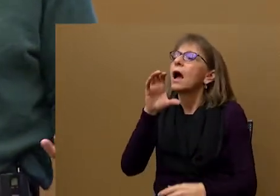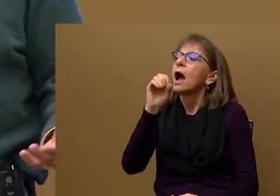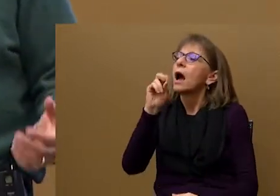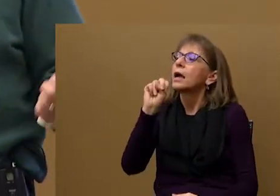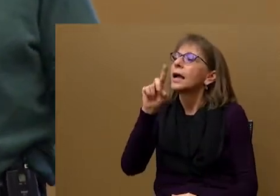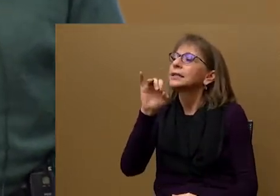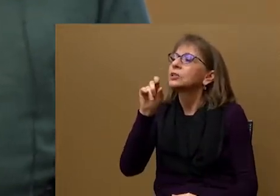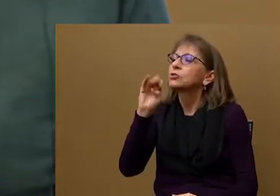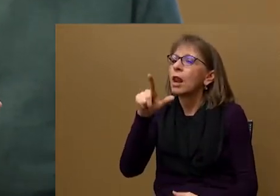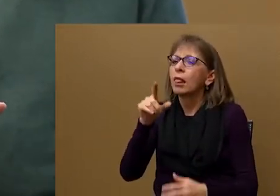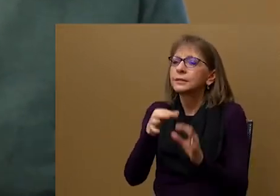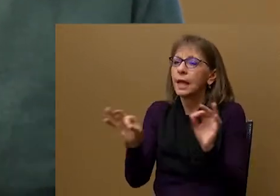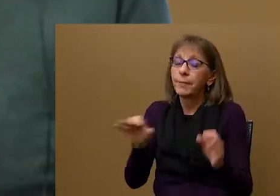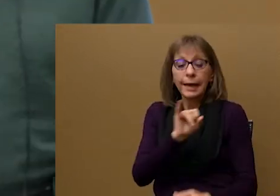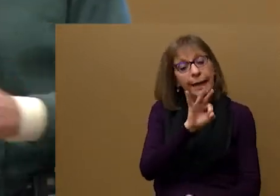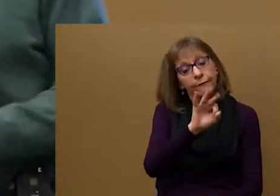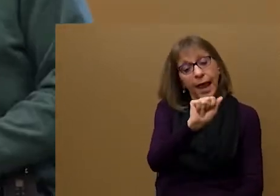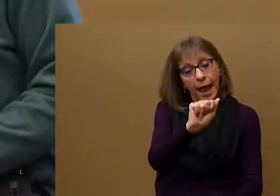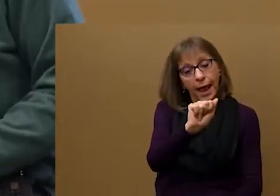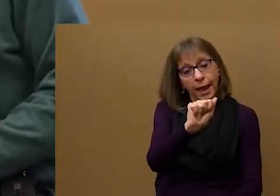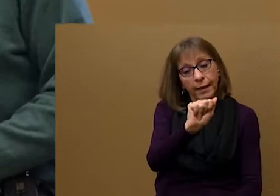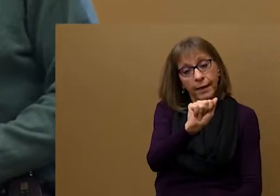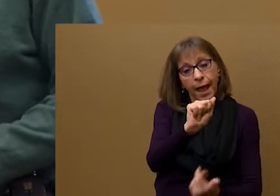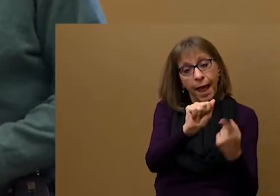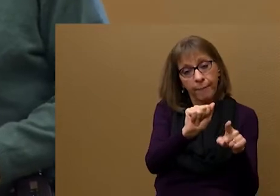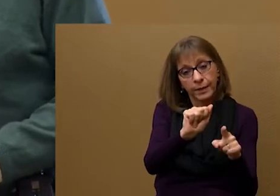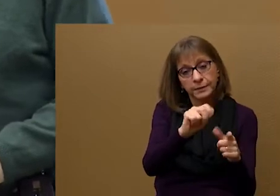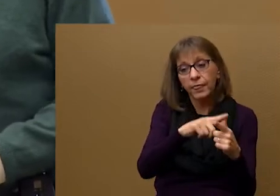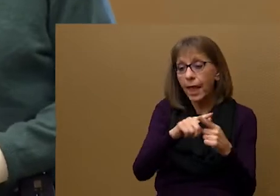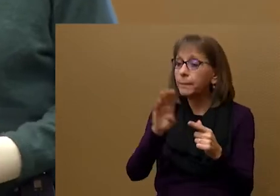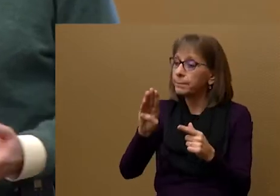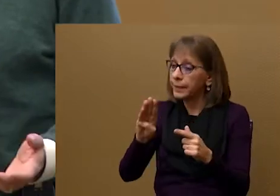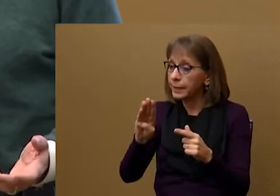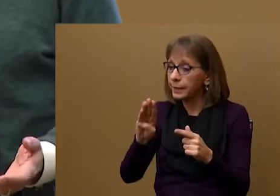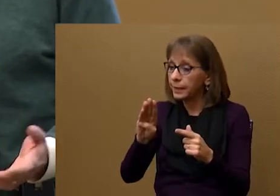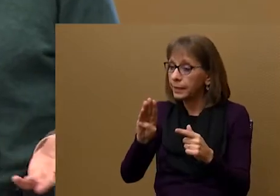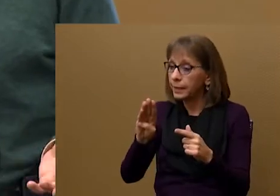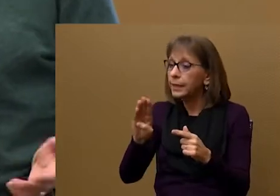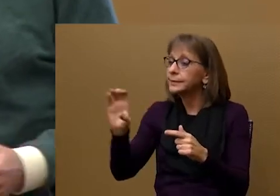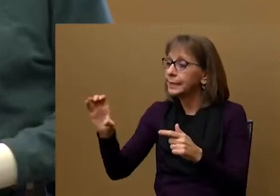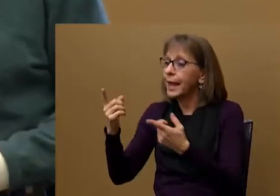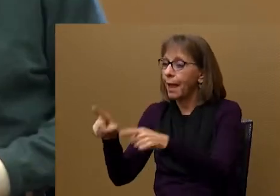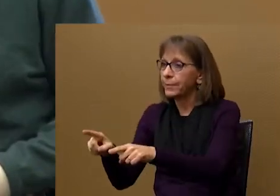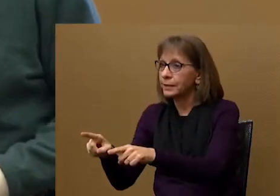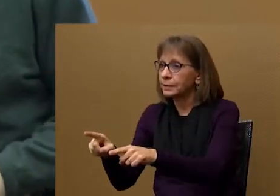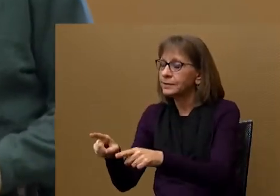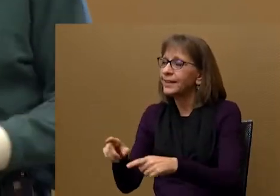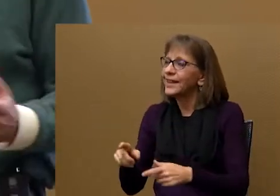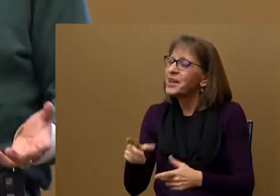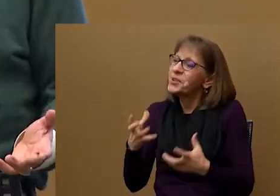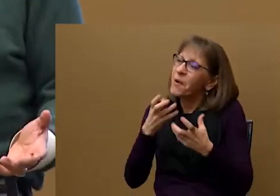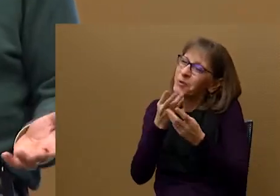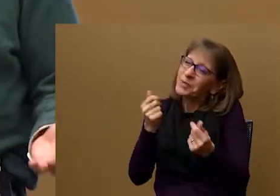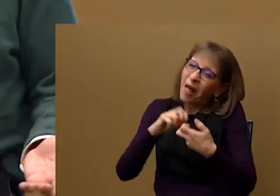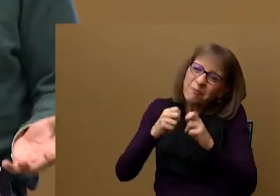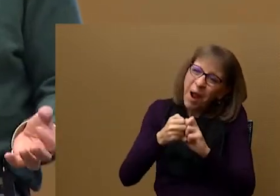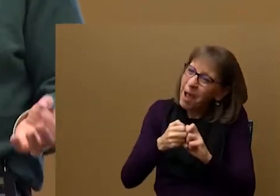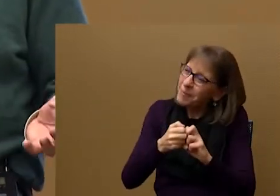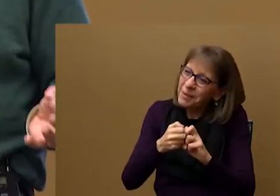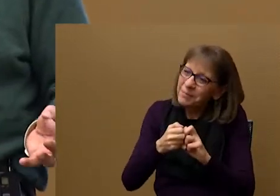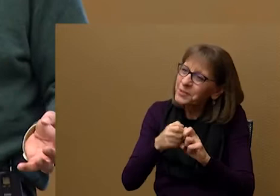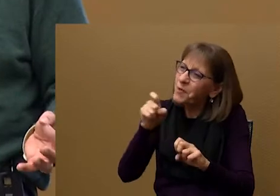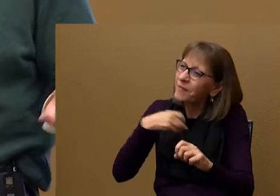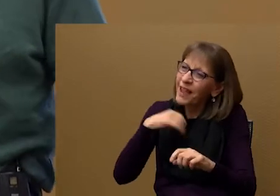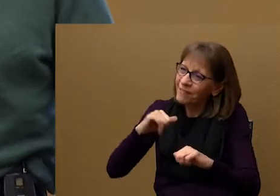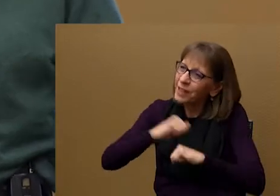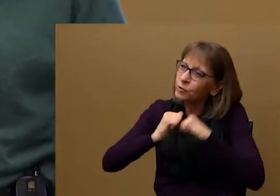Conditional statements. If A, then B or C. Consider possibilities. You want to do problem solving, brainstorming? You have to have